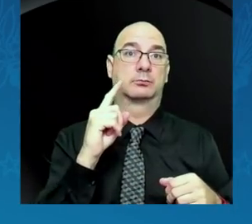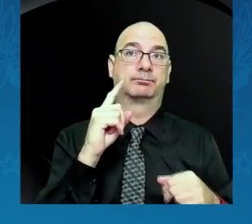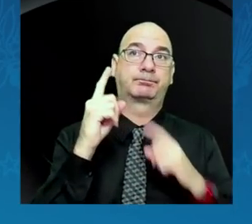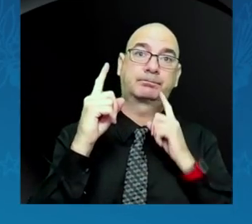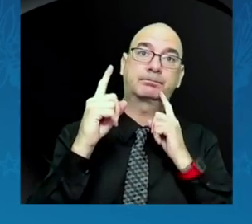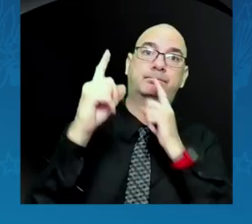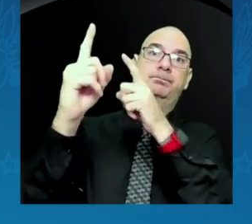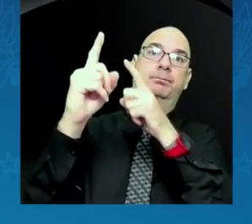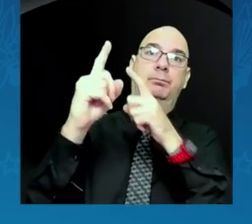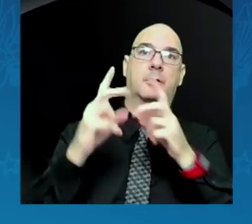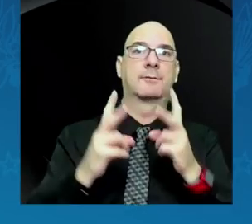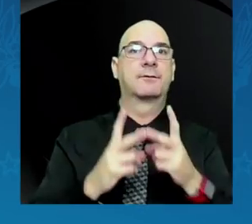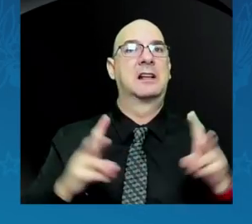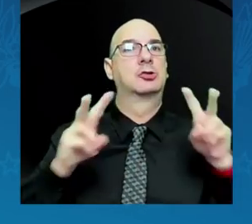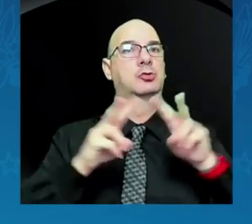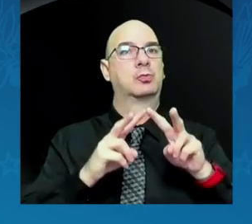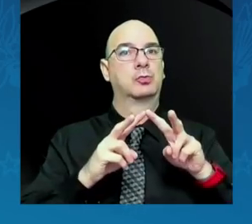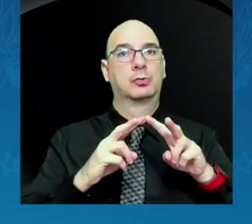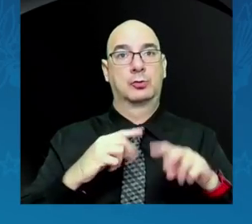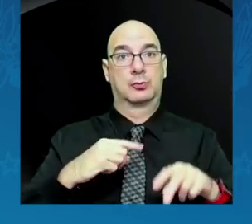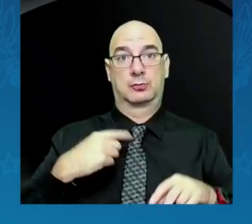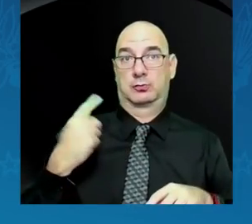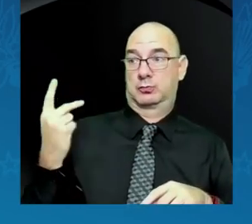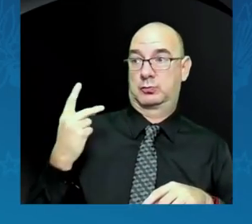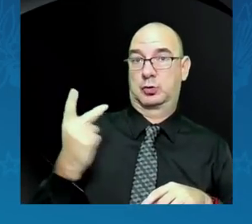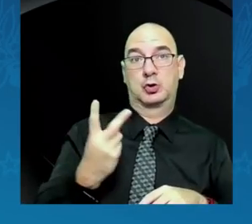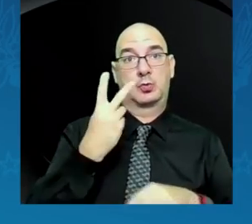two countries share and hold dear.